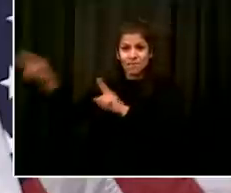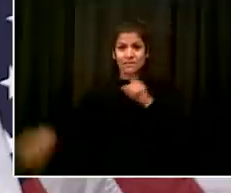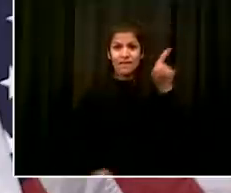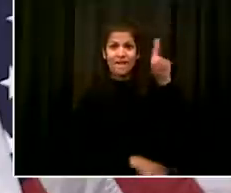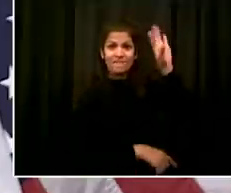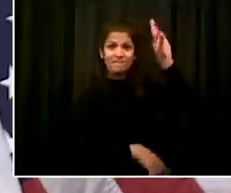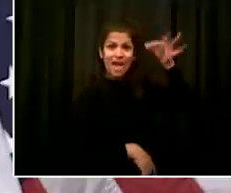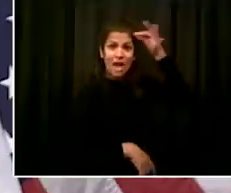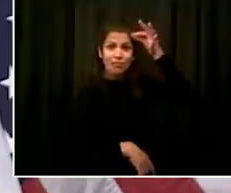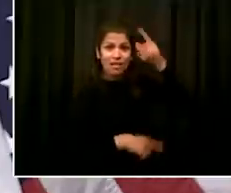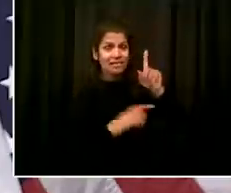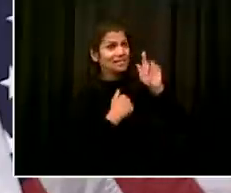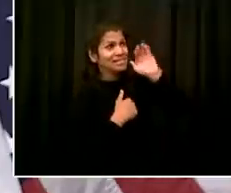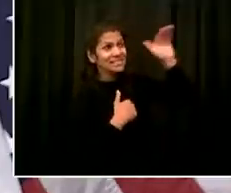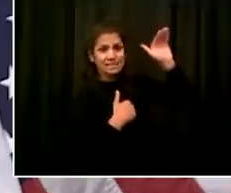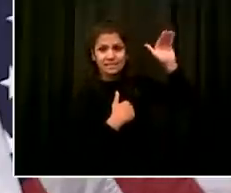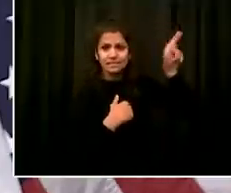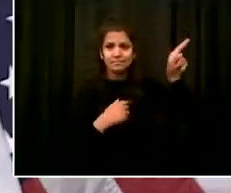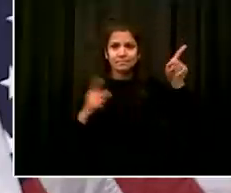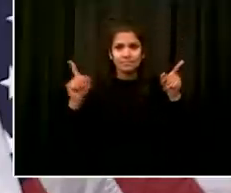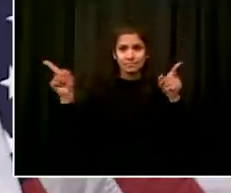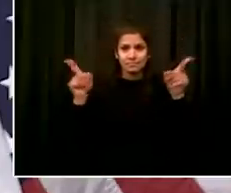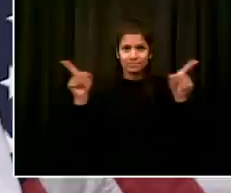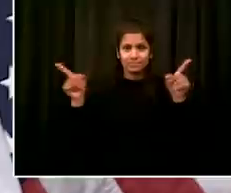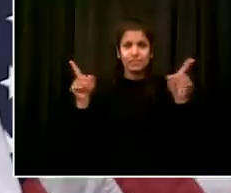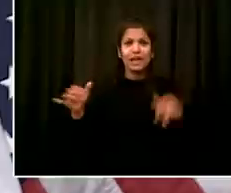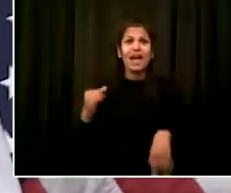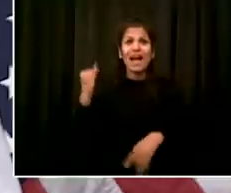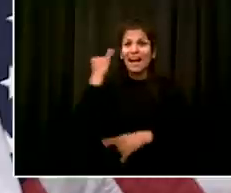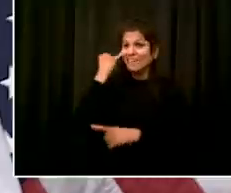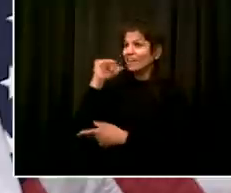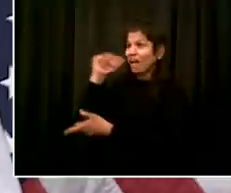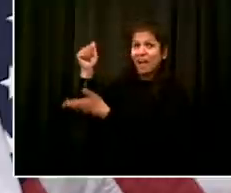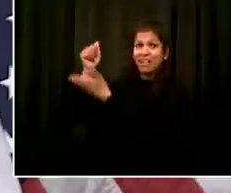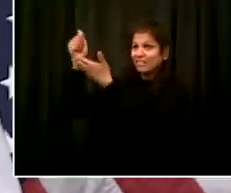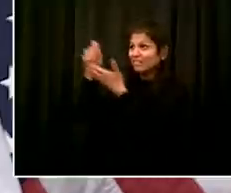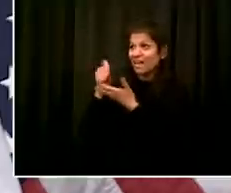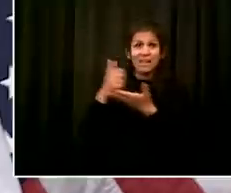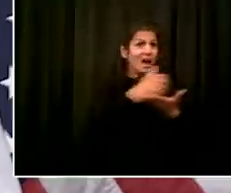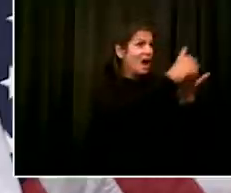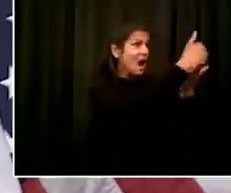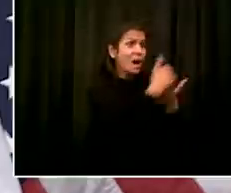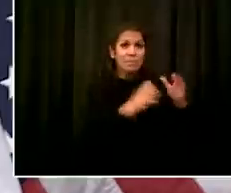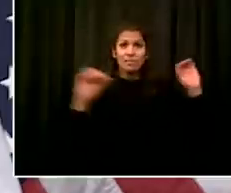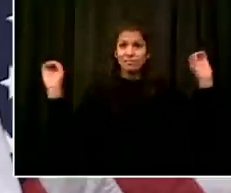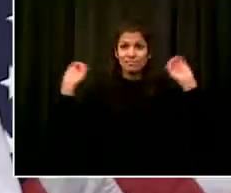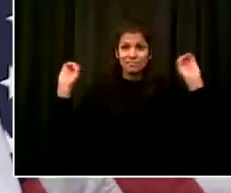they deserve. So final point I'd make,